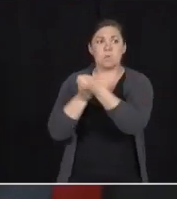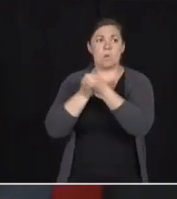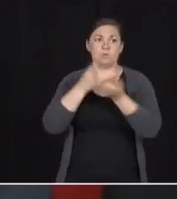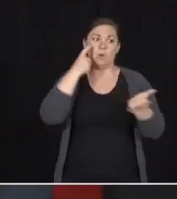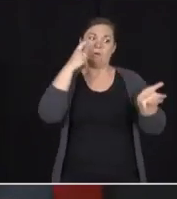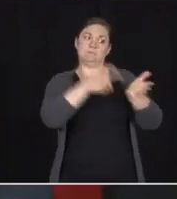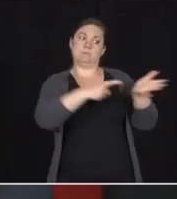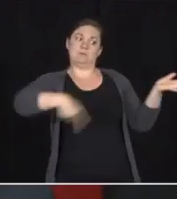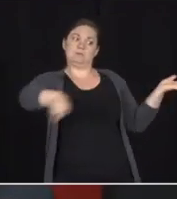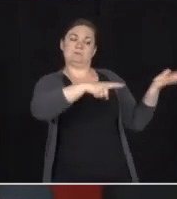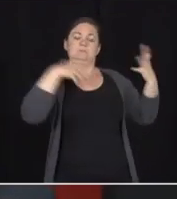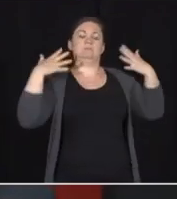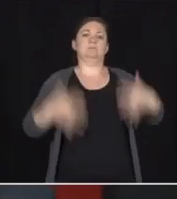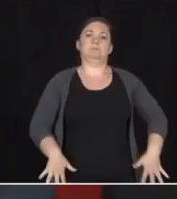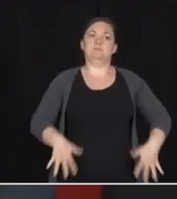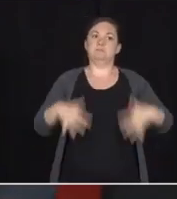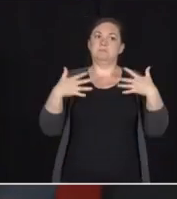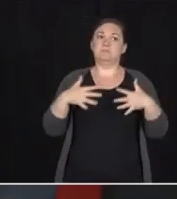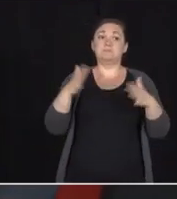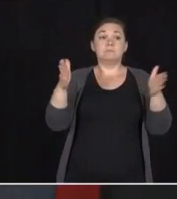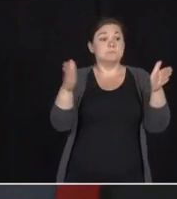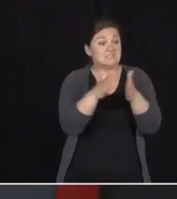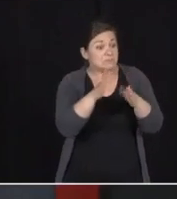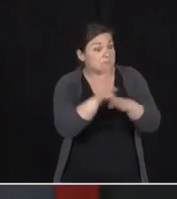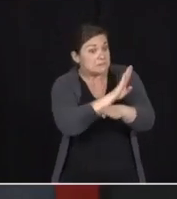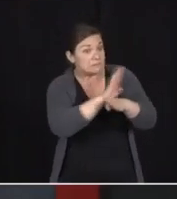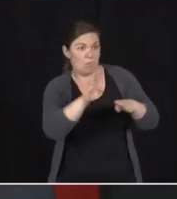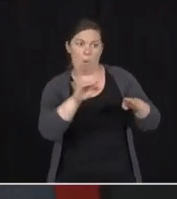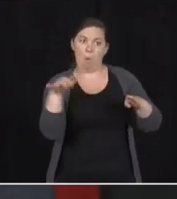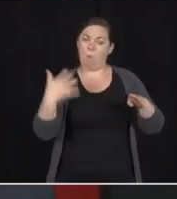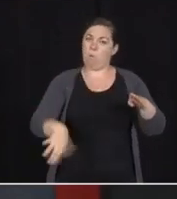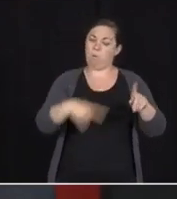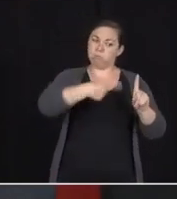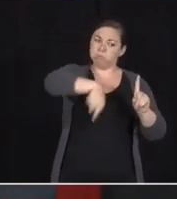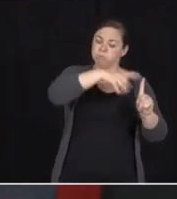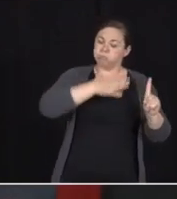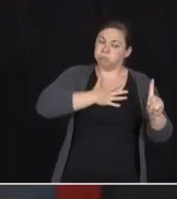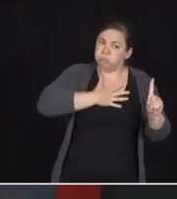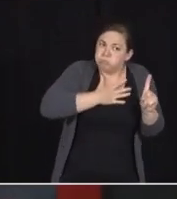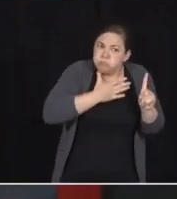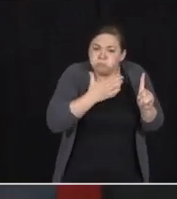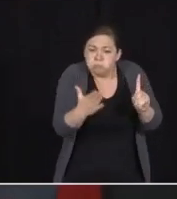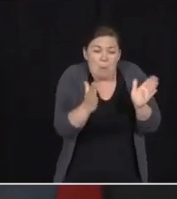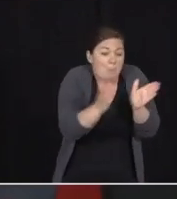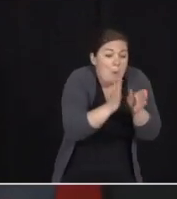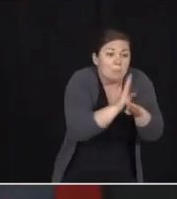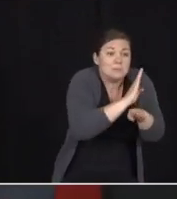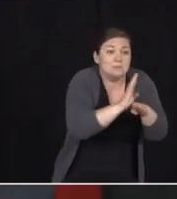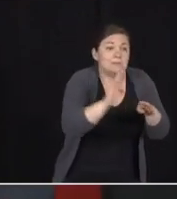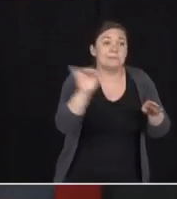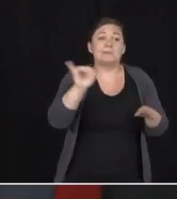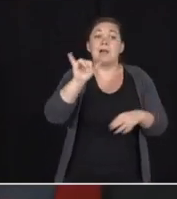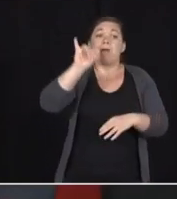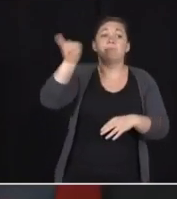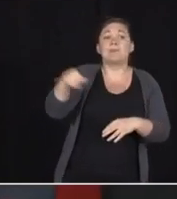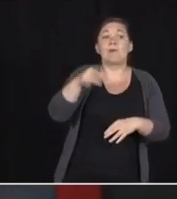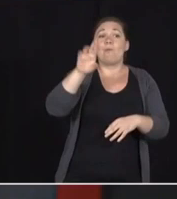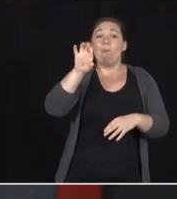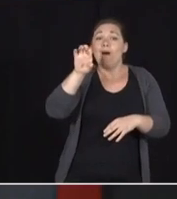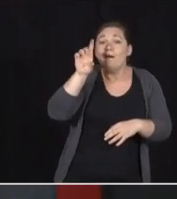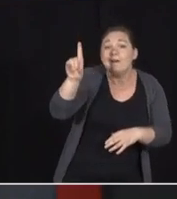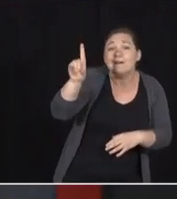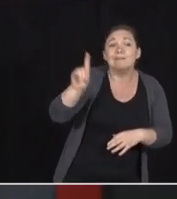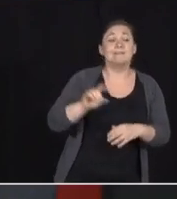to commend small businesses that have gone the extra mile. Small businesses like J. Red & Co., MGR